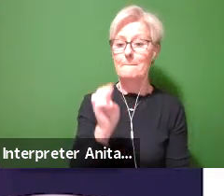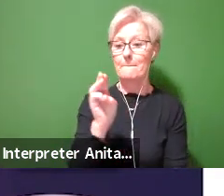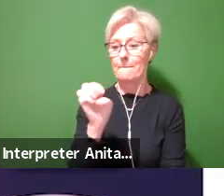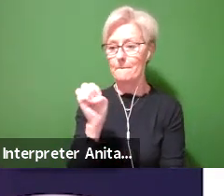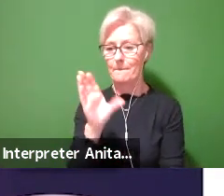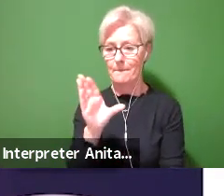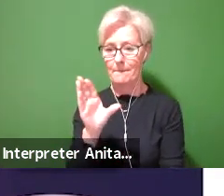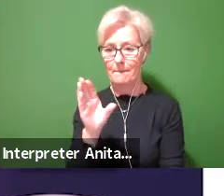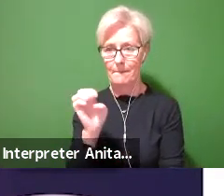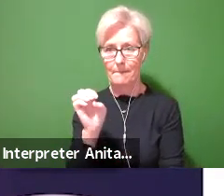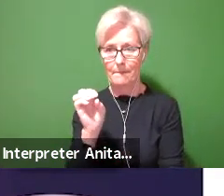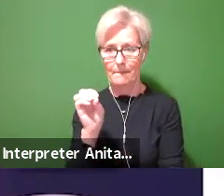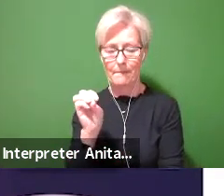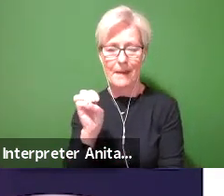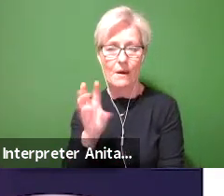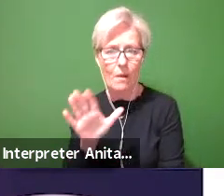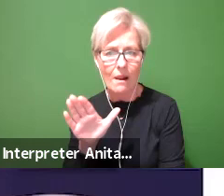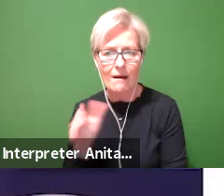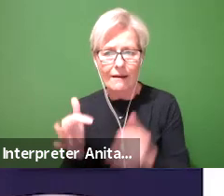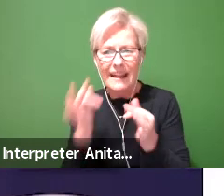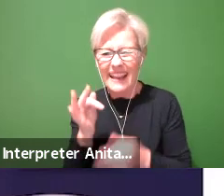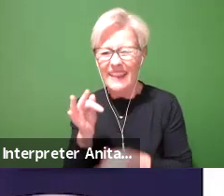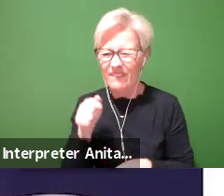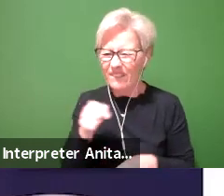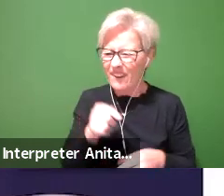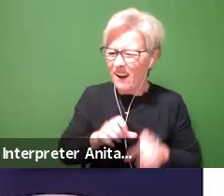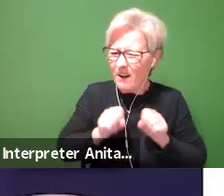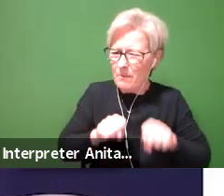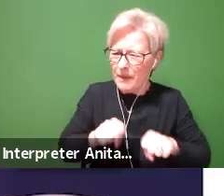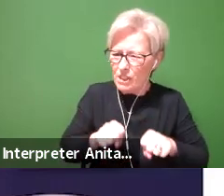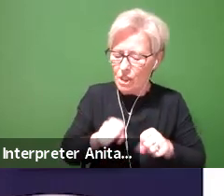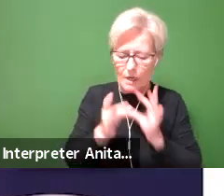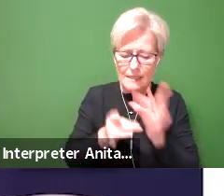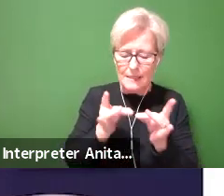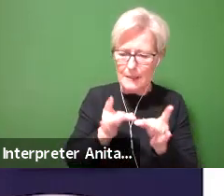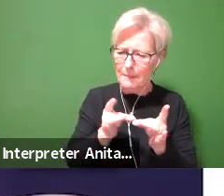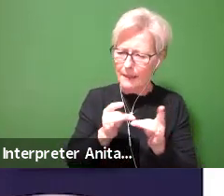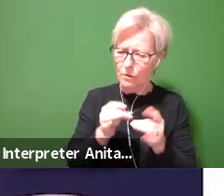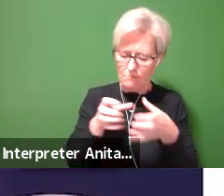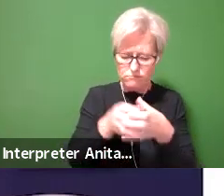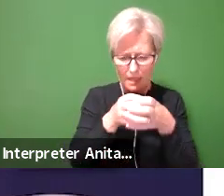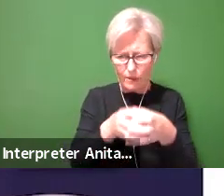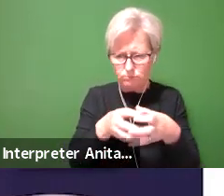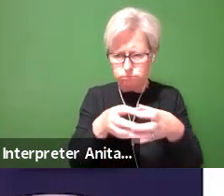to put pressure on the uterus, onto the bladder, and that in itself will contribute to some frequency.